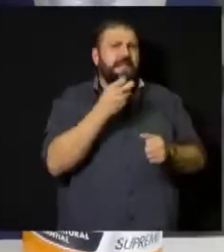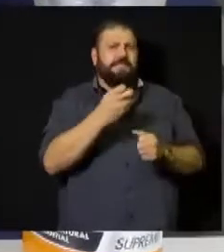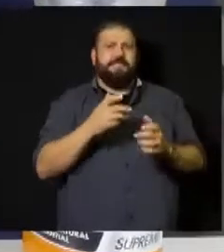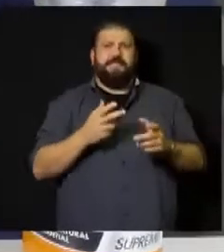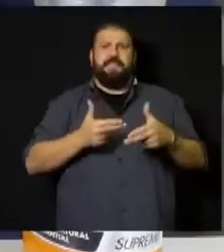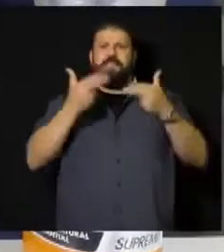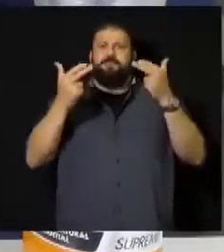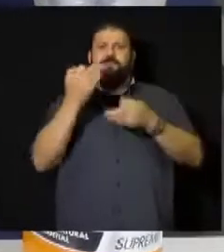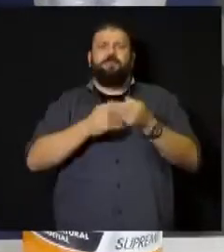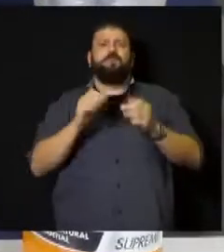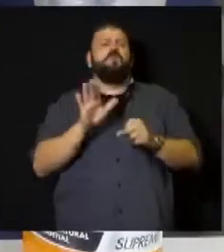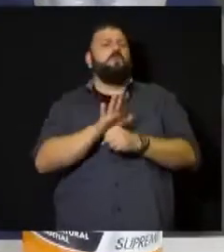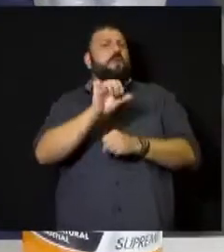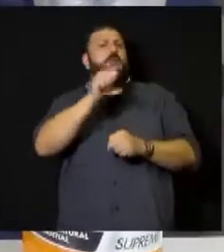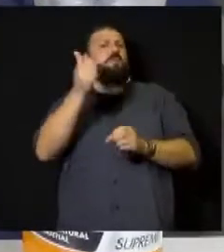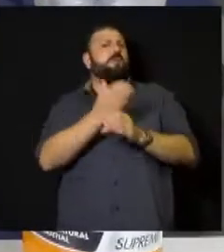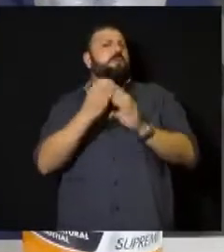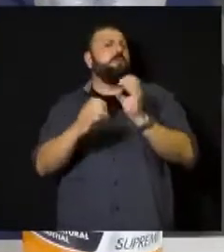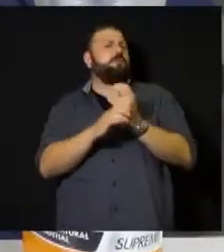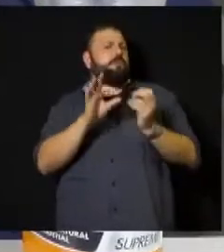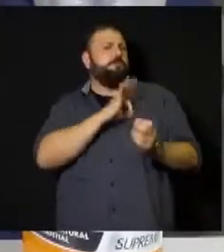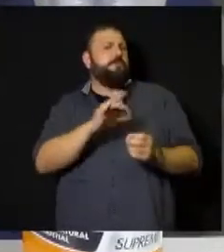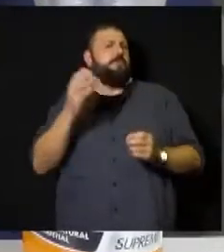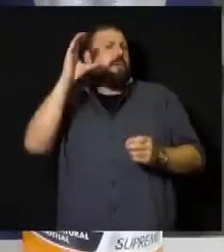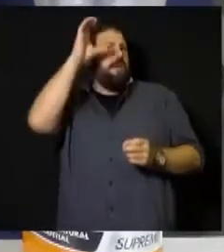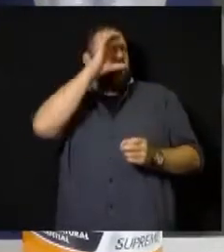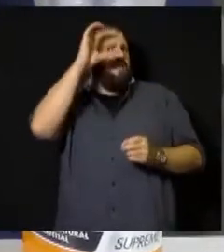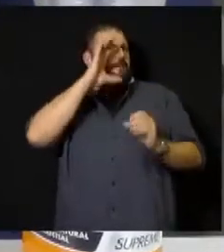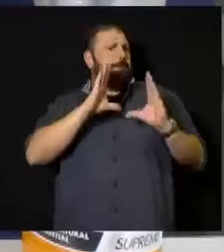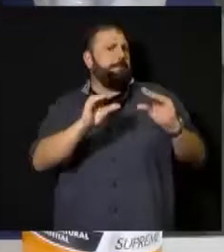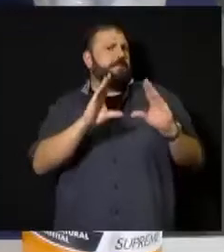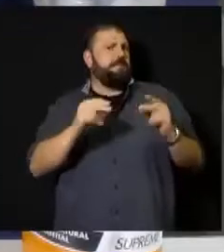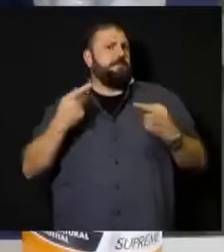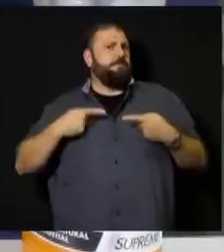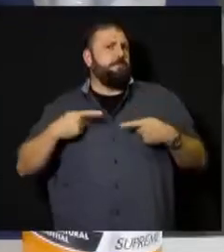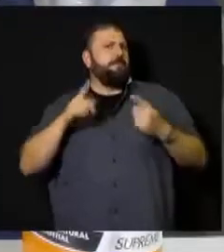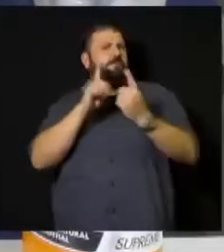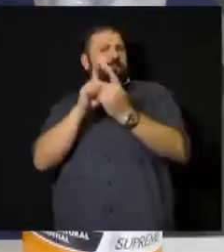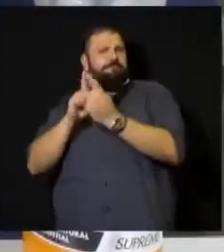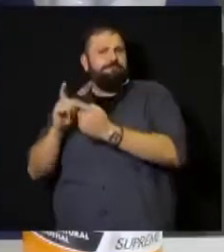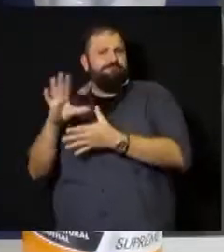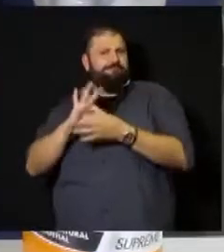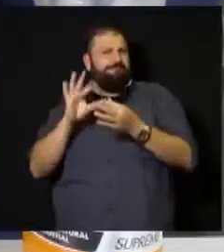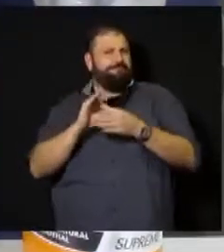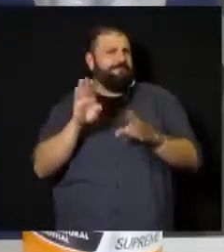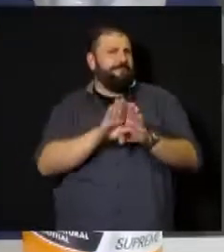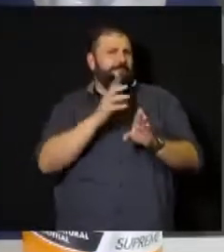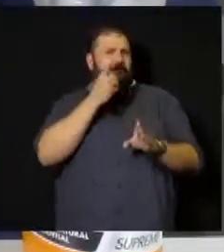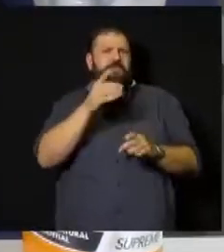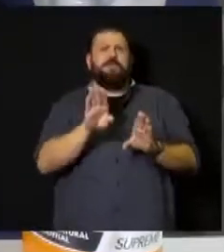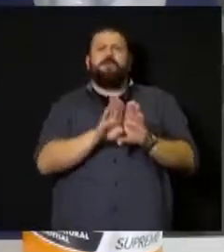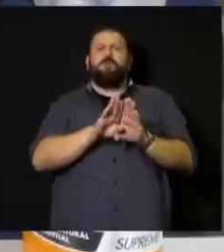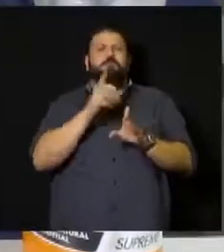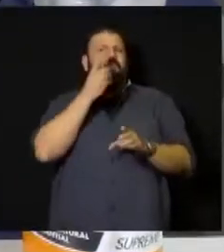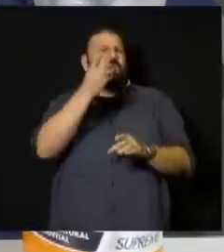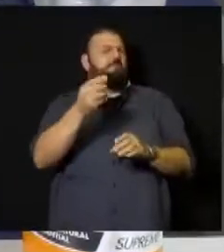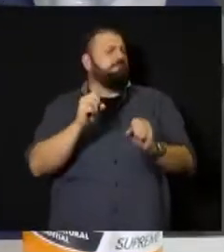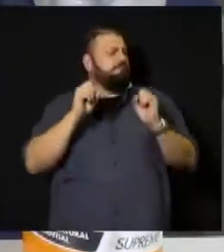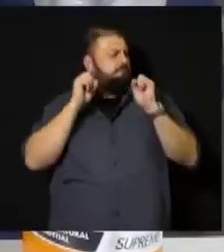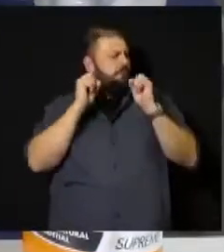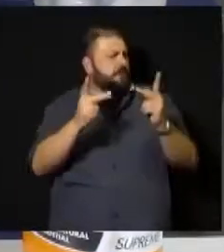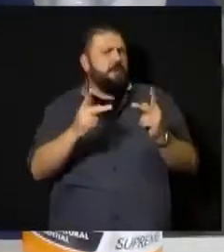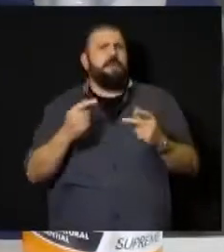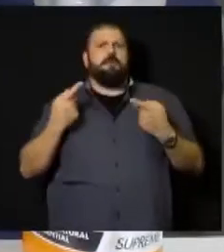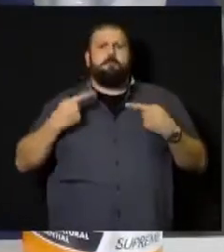What other thing is done within the business center? Personal training, what Catherine was saying, that suddenly you say,